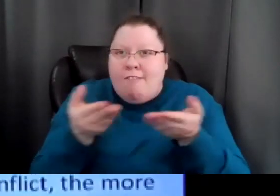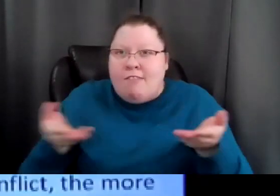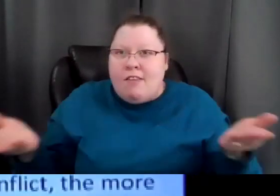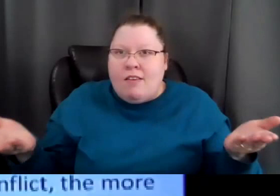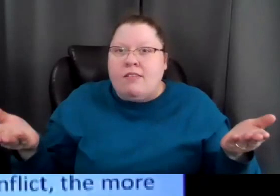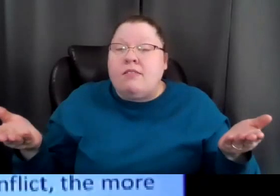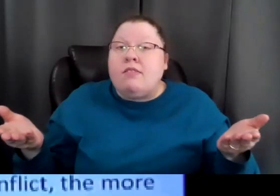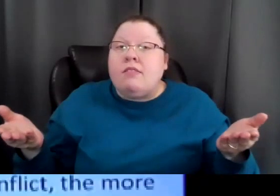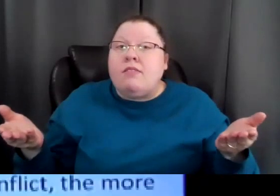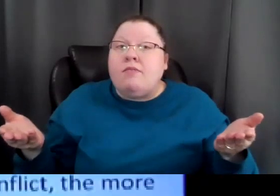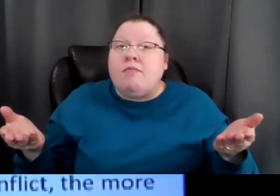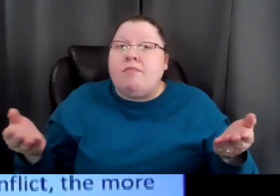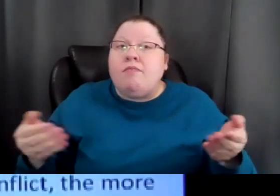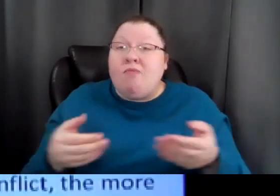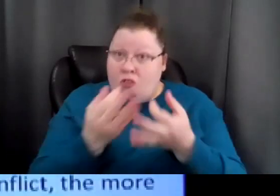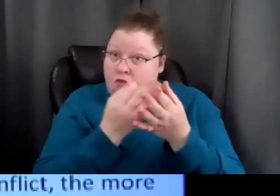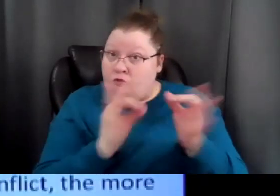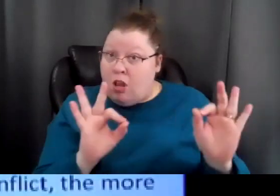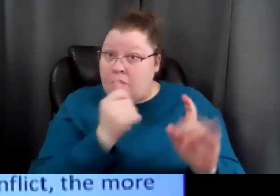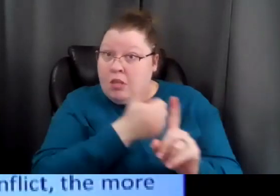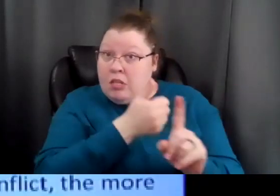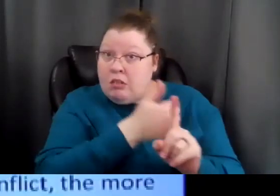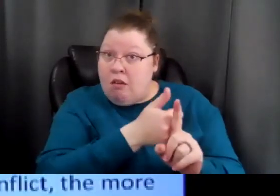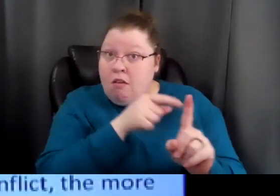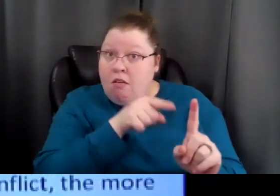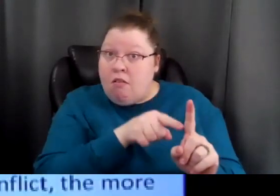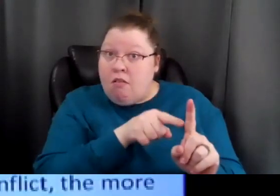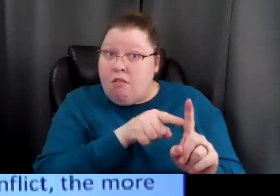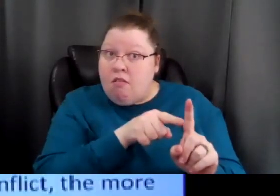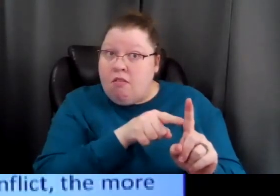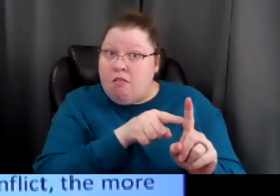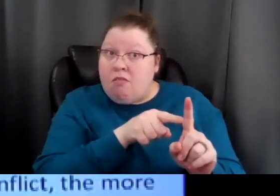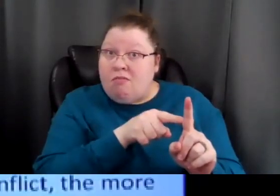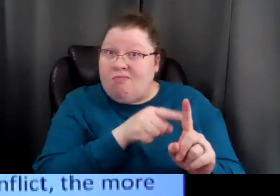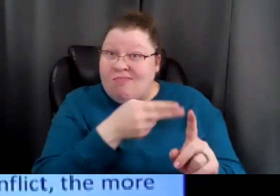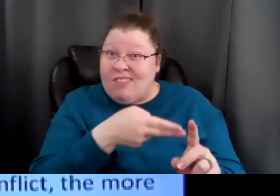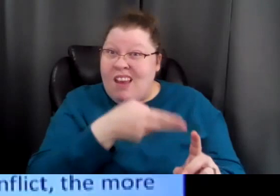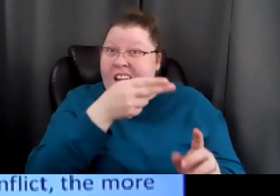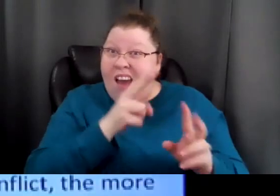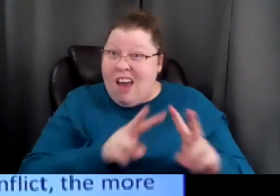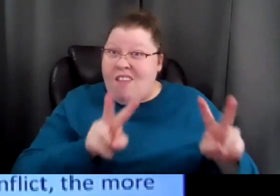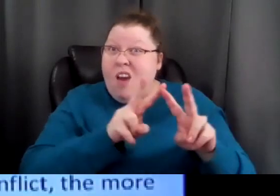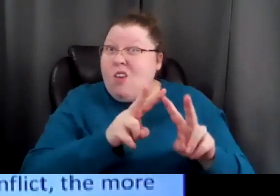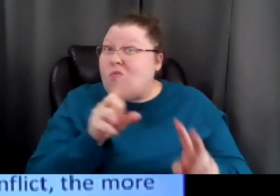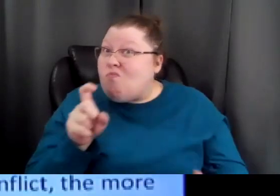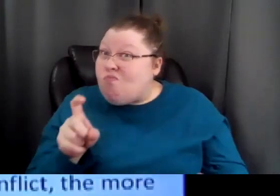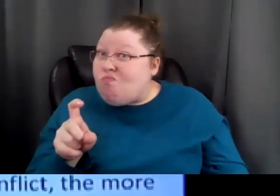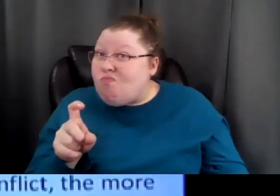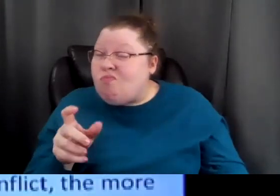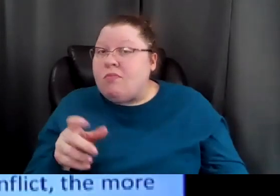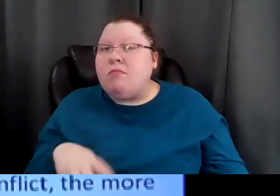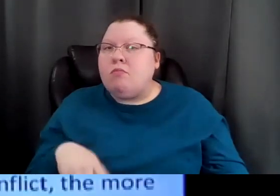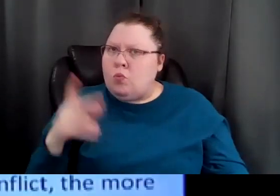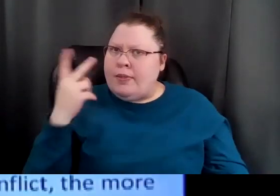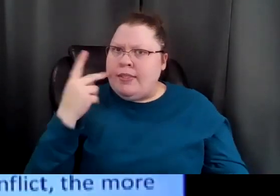so celestial an article as freedom should not be highly rated. Okay, do you see any